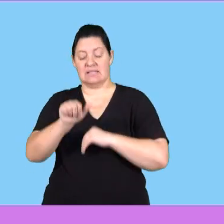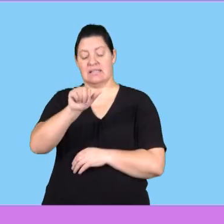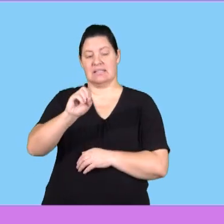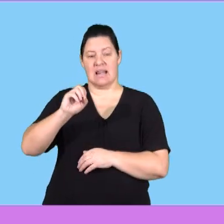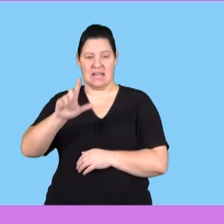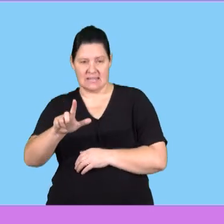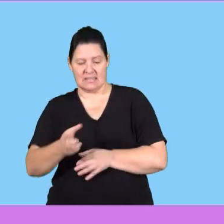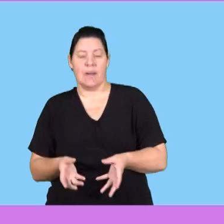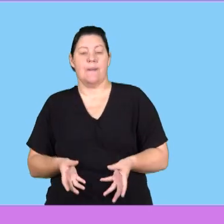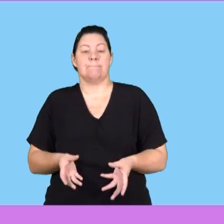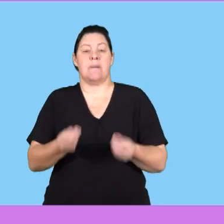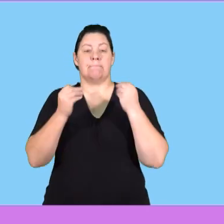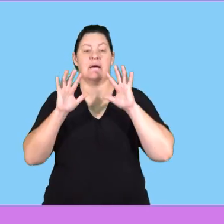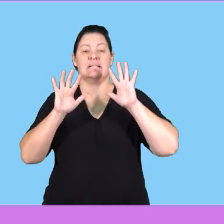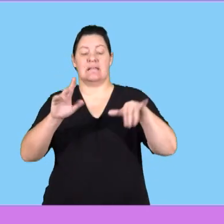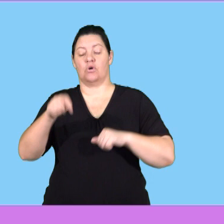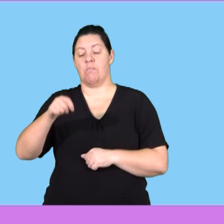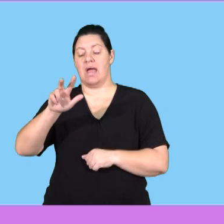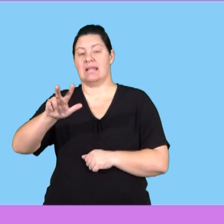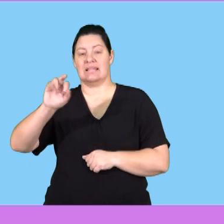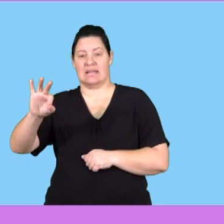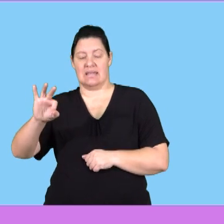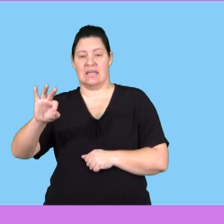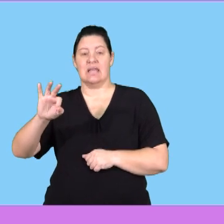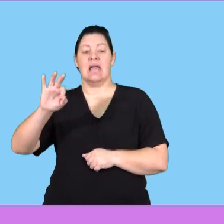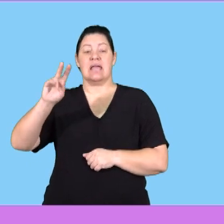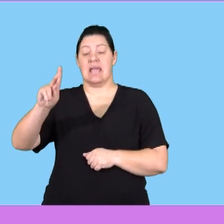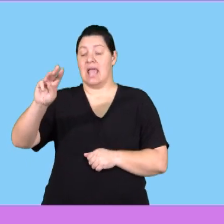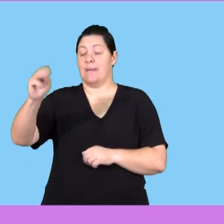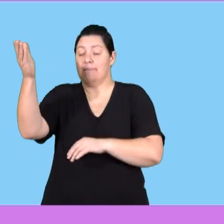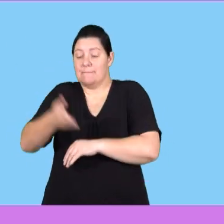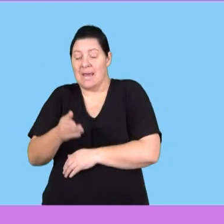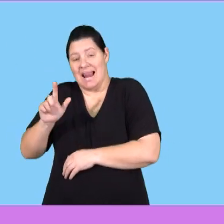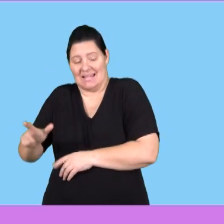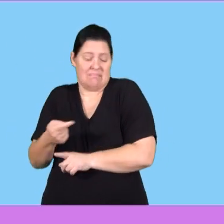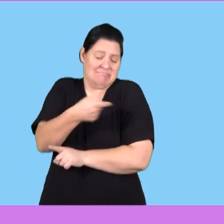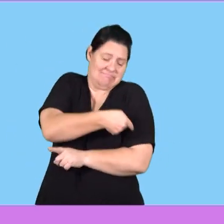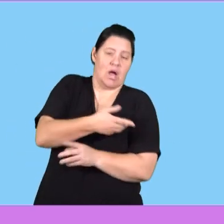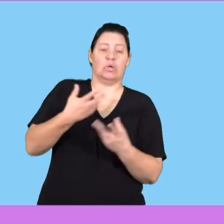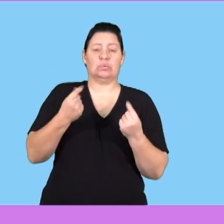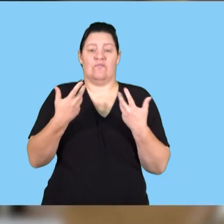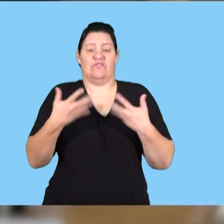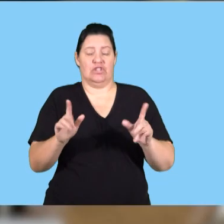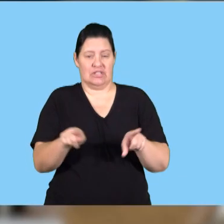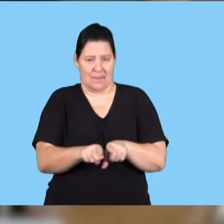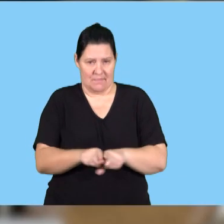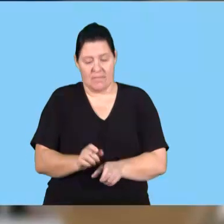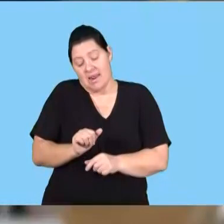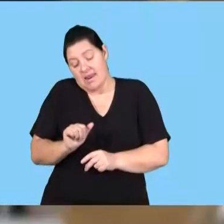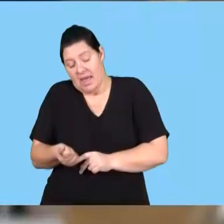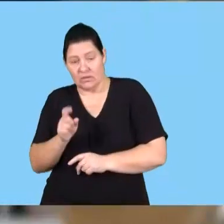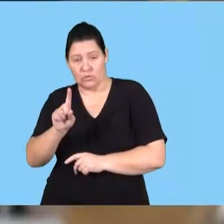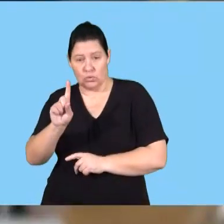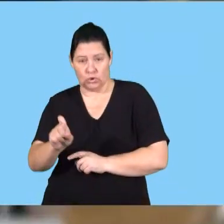we divide it by 60 liters, and the answer is 10,83. It is just what we've done. The